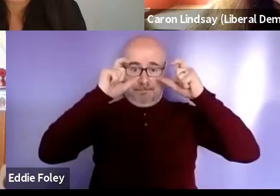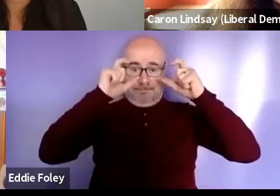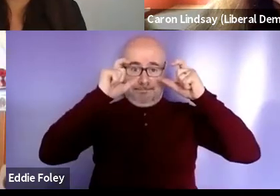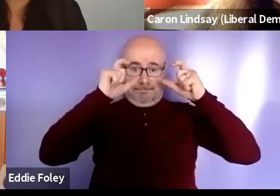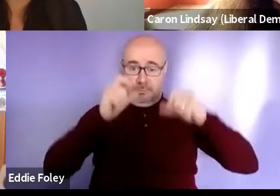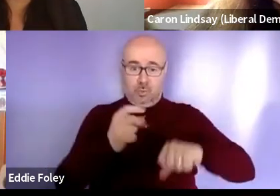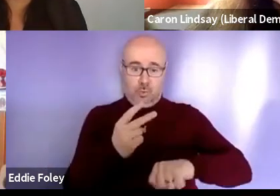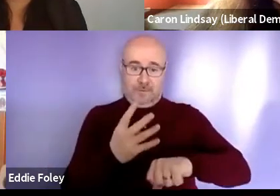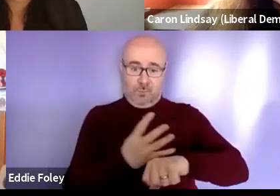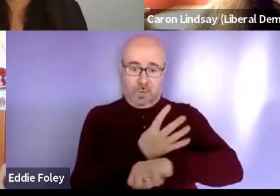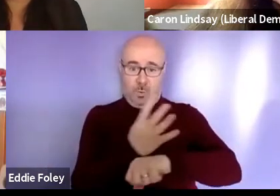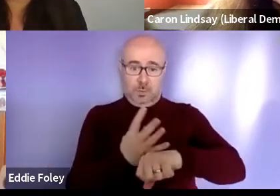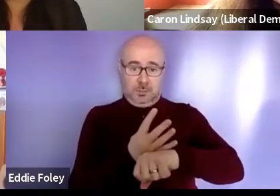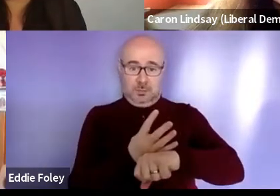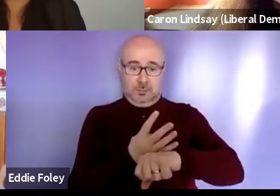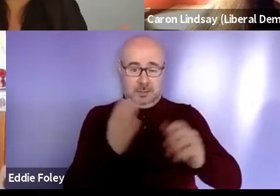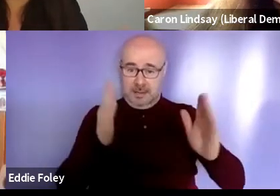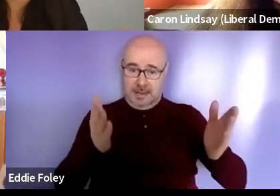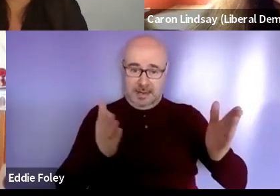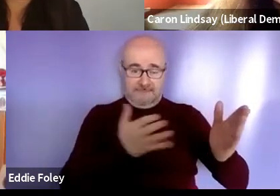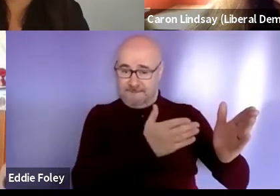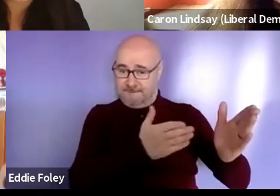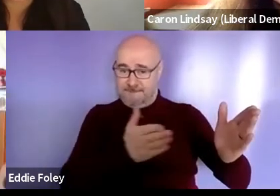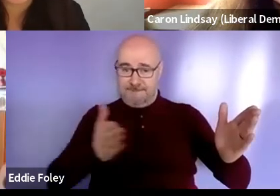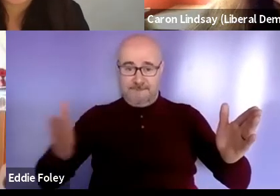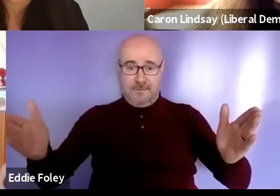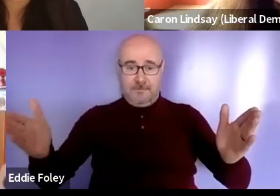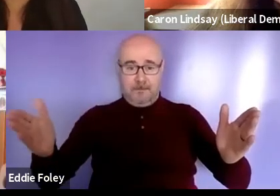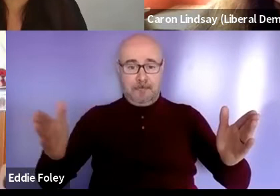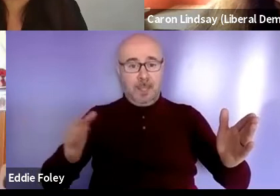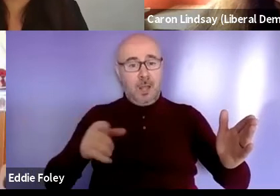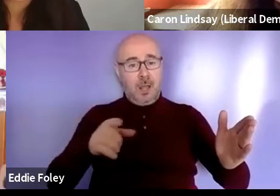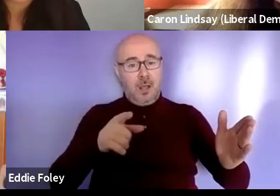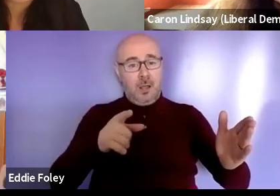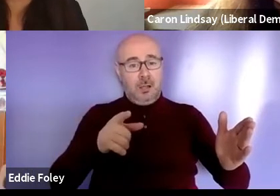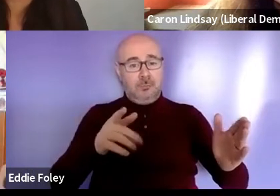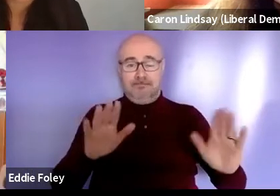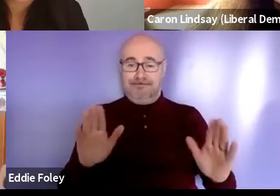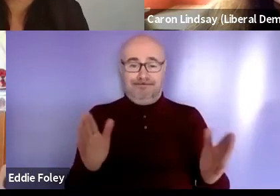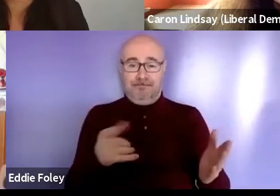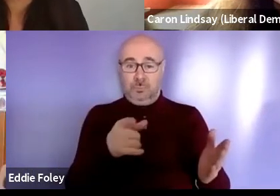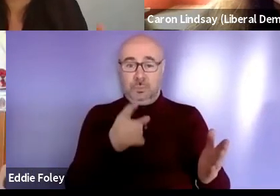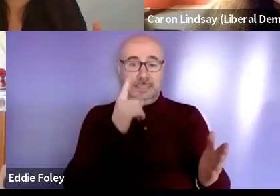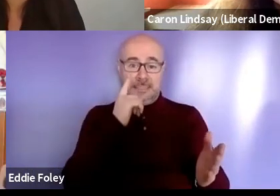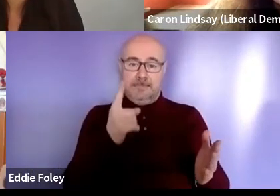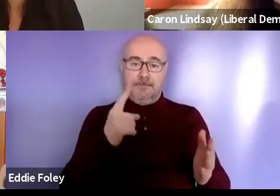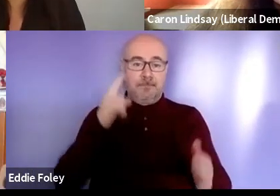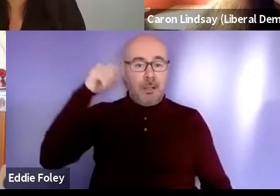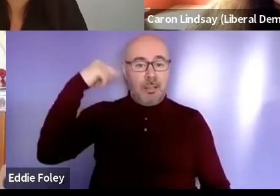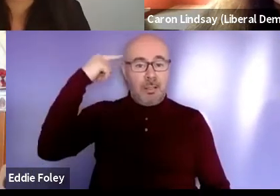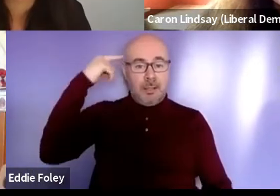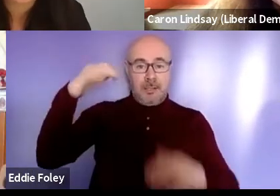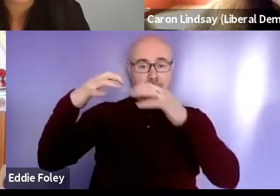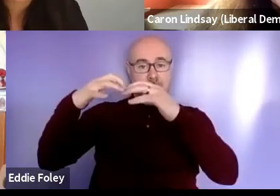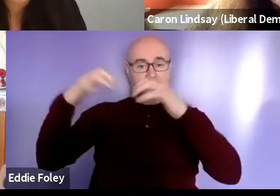And that's no good. You know, you see what happens late at night in the House of Commons at 11 p.m. when people are voting